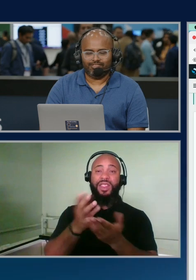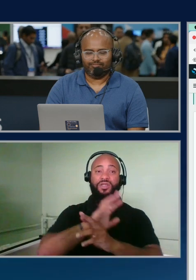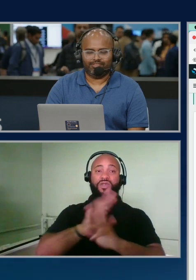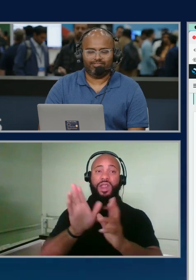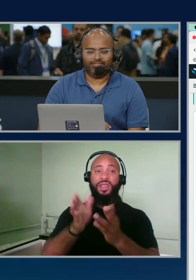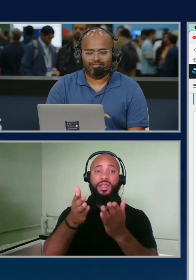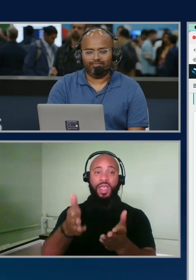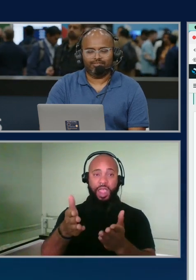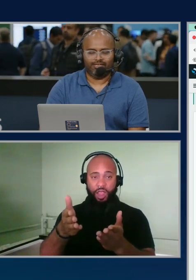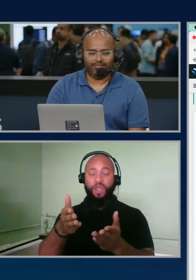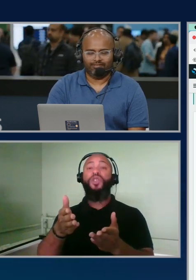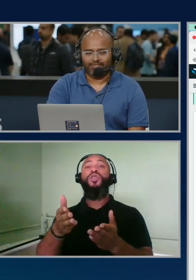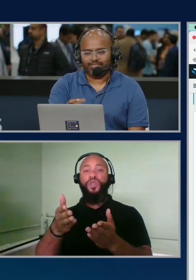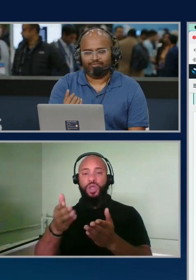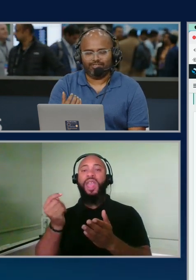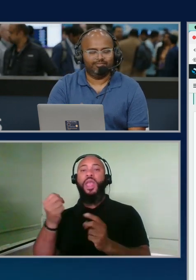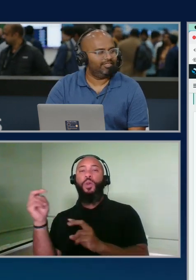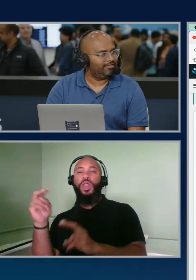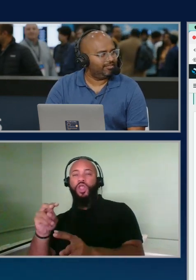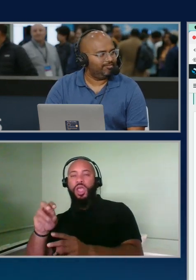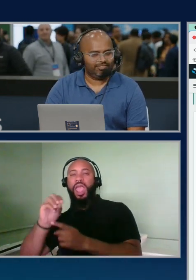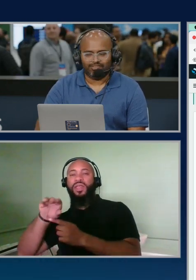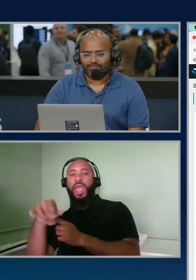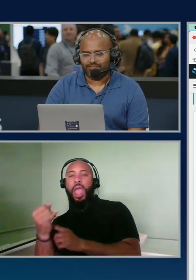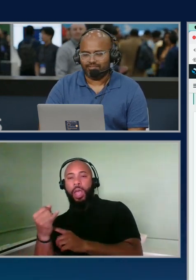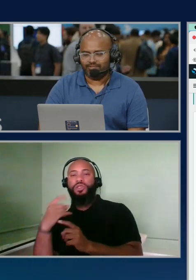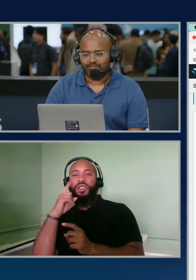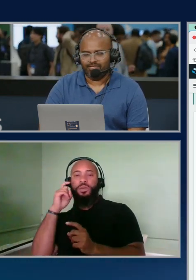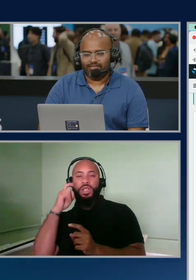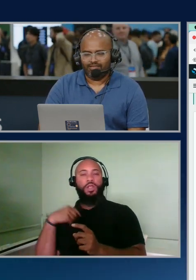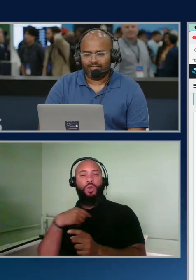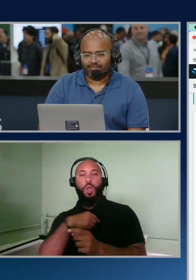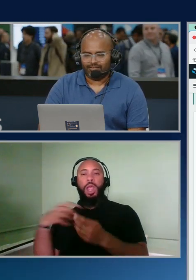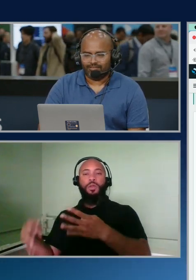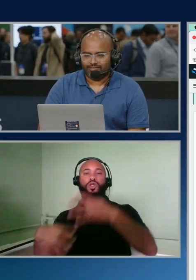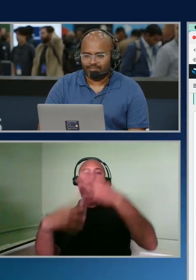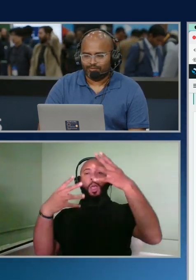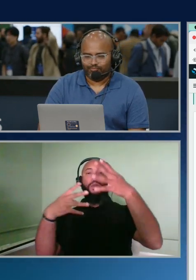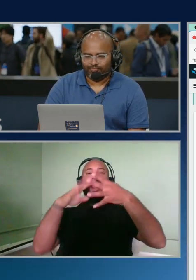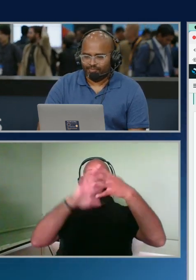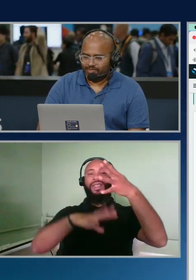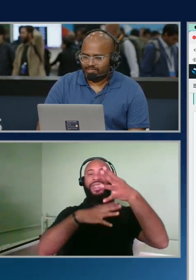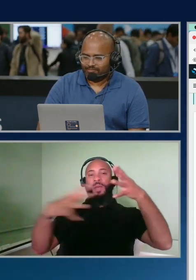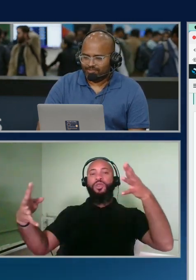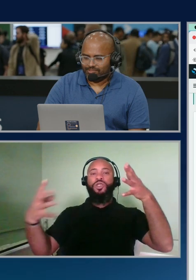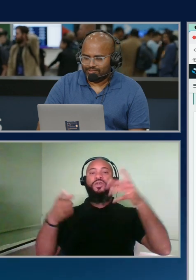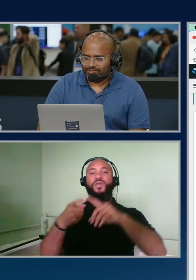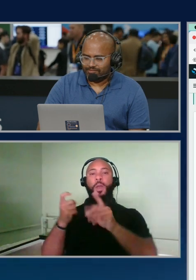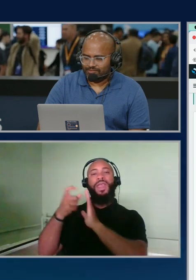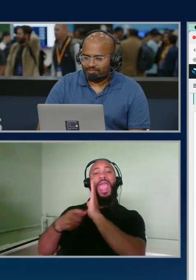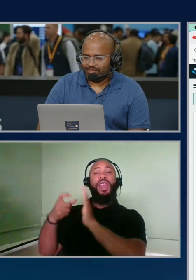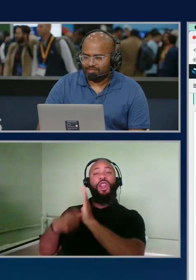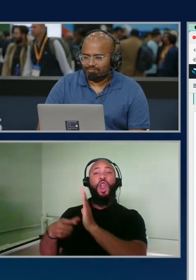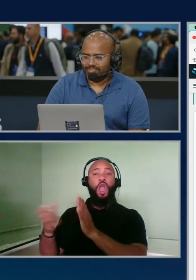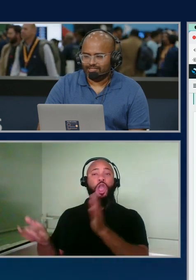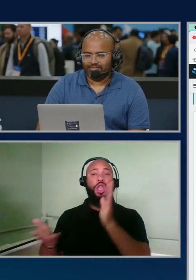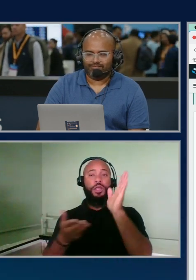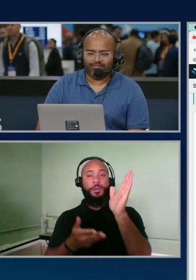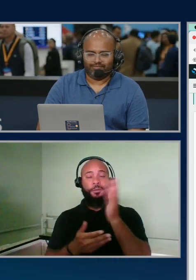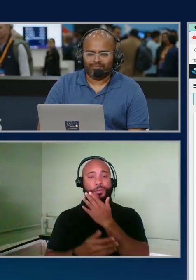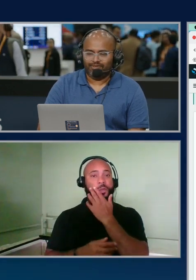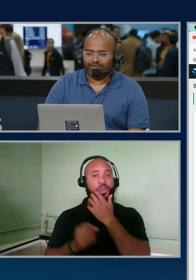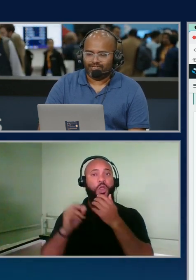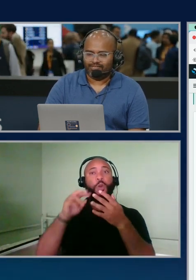these objects because it's a glue catalog. We were able to get the tables of the glue catalog. So just going through all the objects.